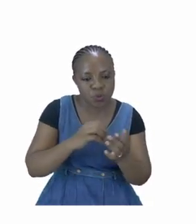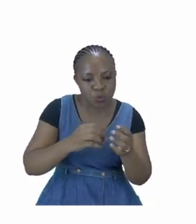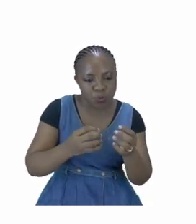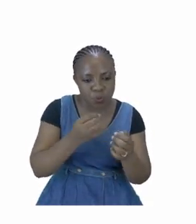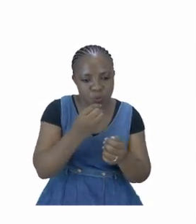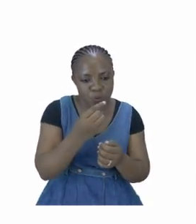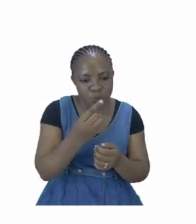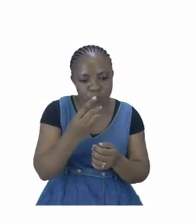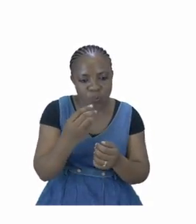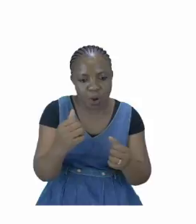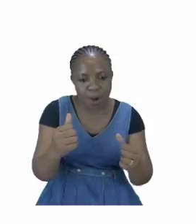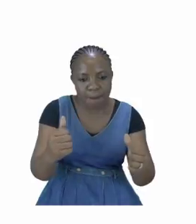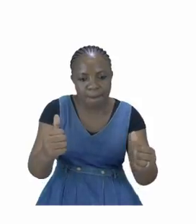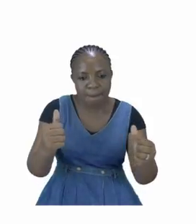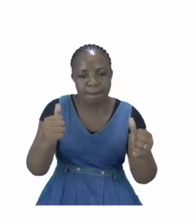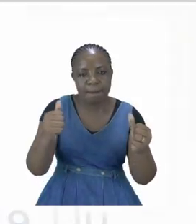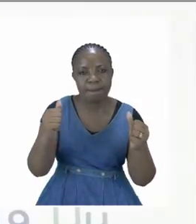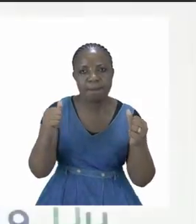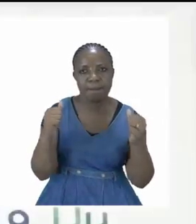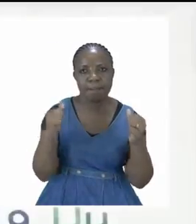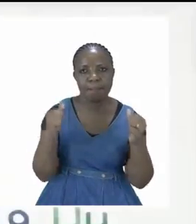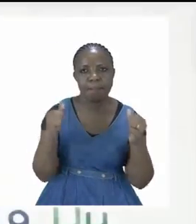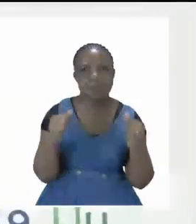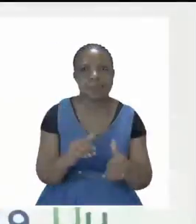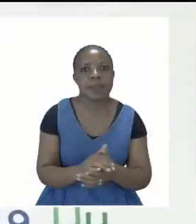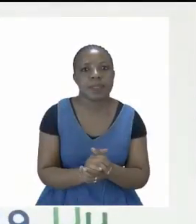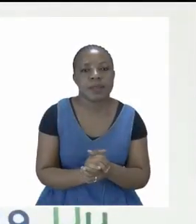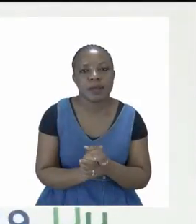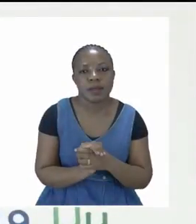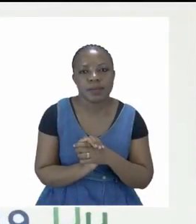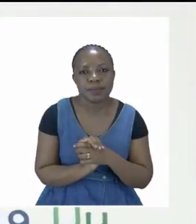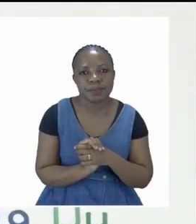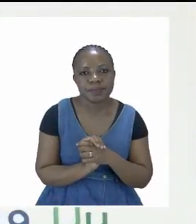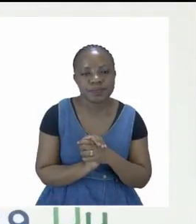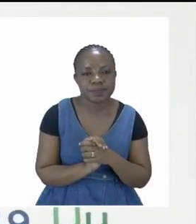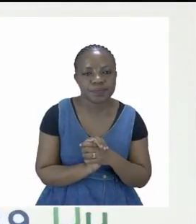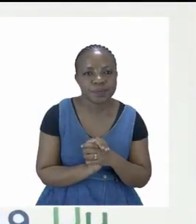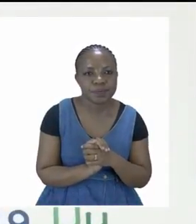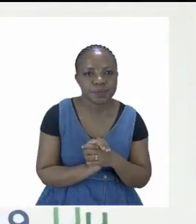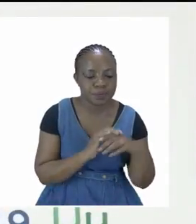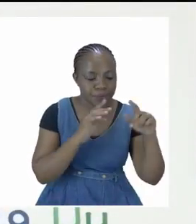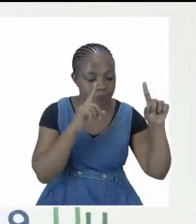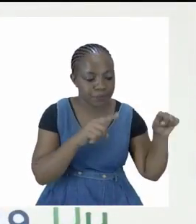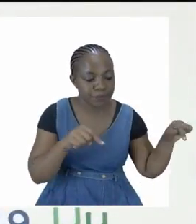take a look at our counters. So from the page, it says